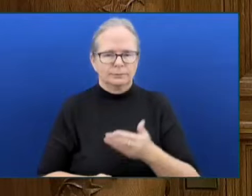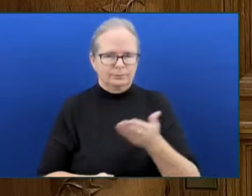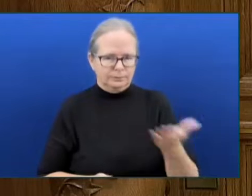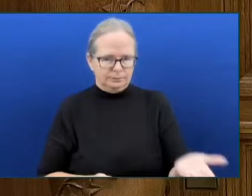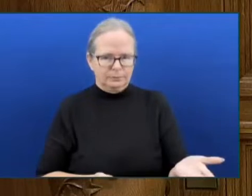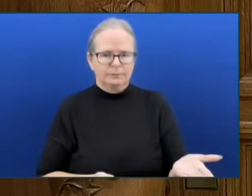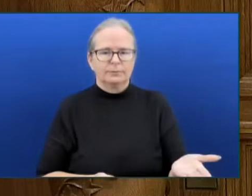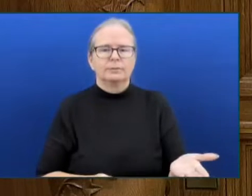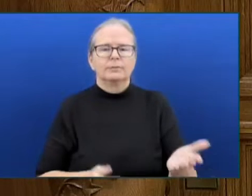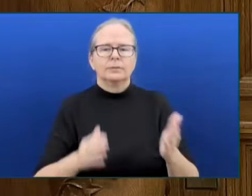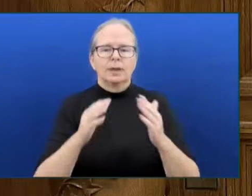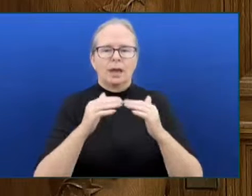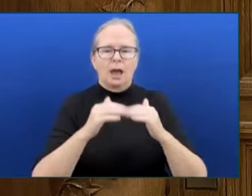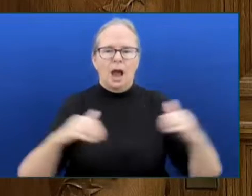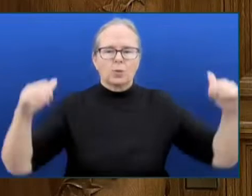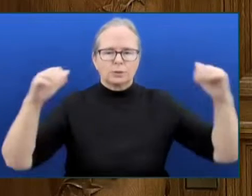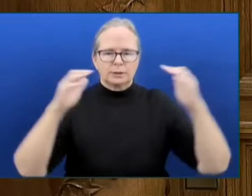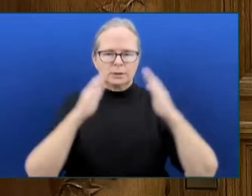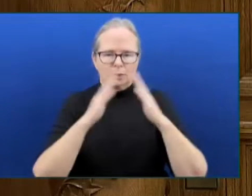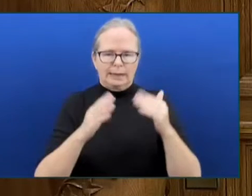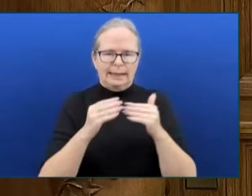Members.